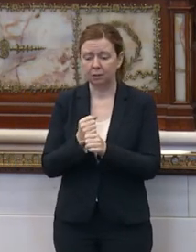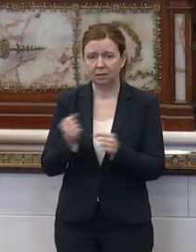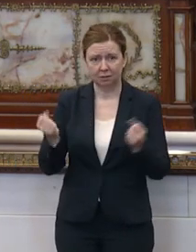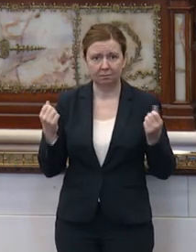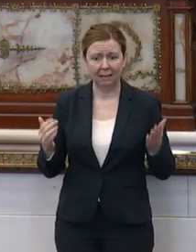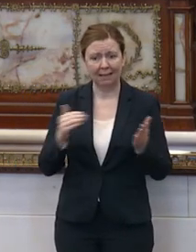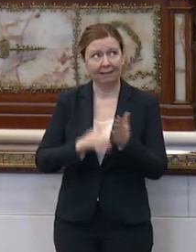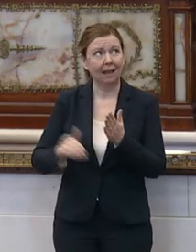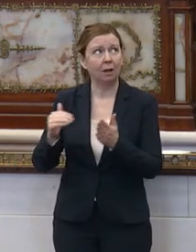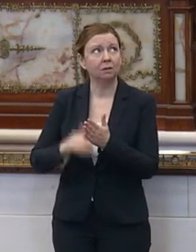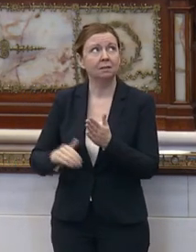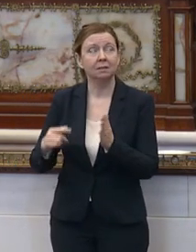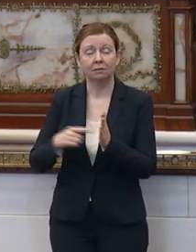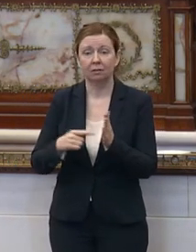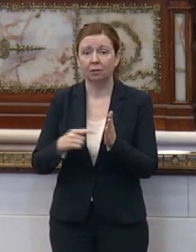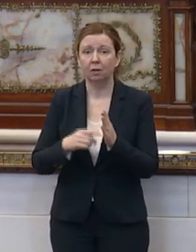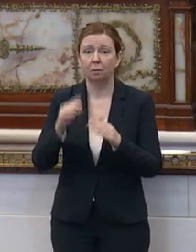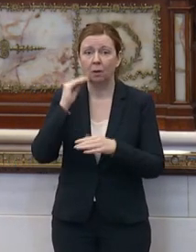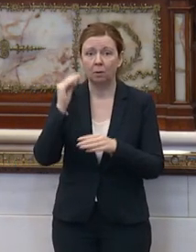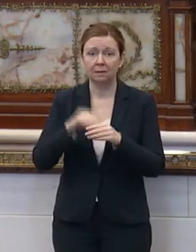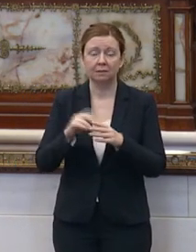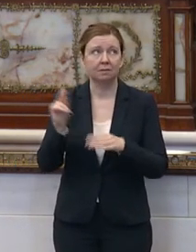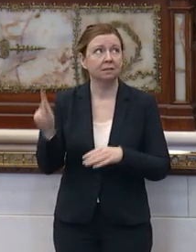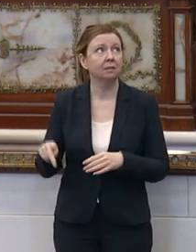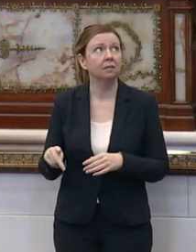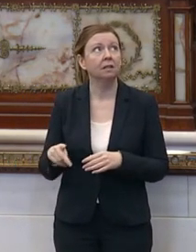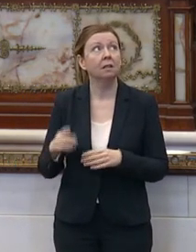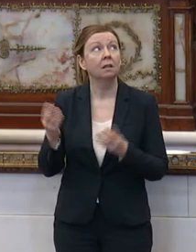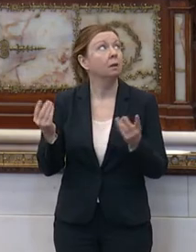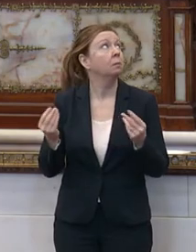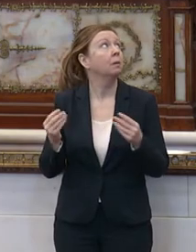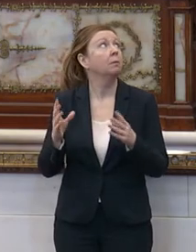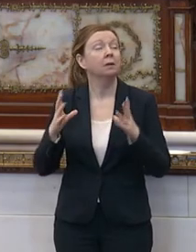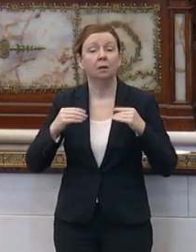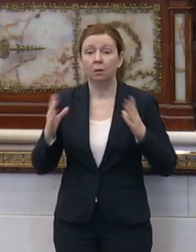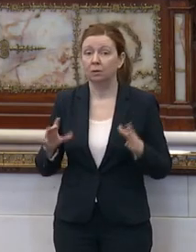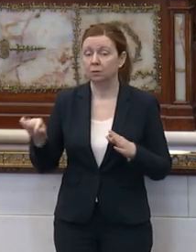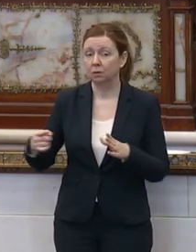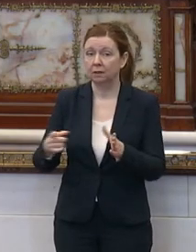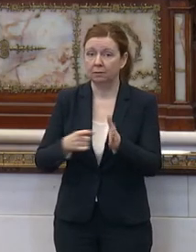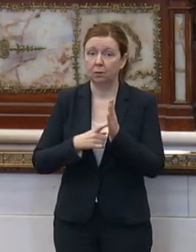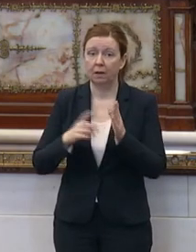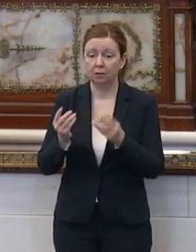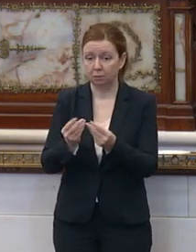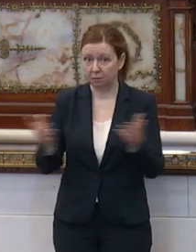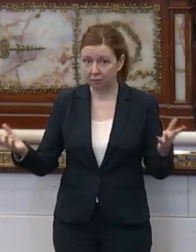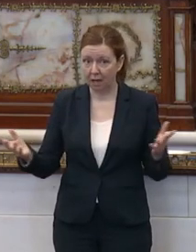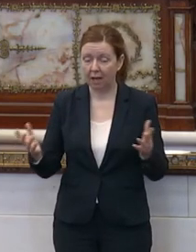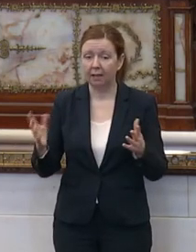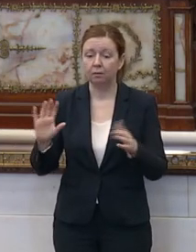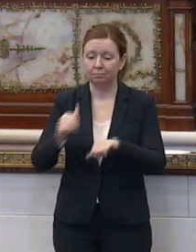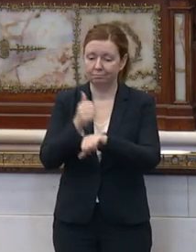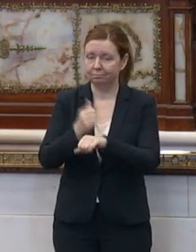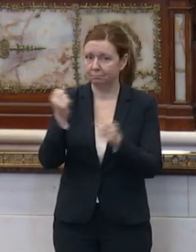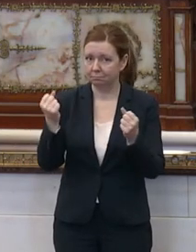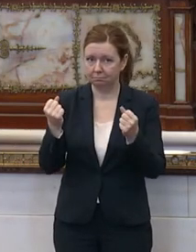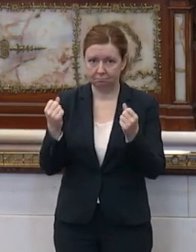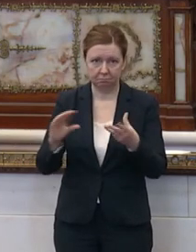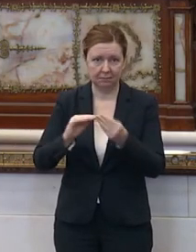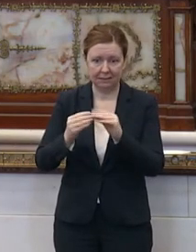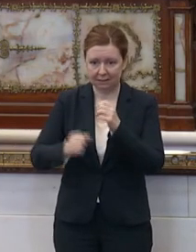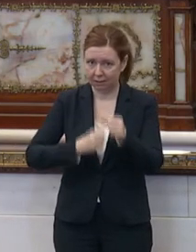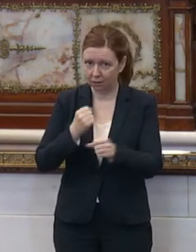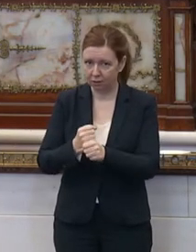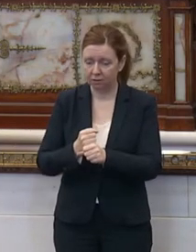of many thousands of affordable homes in Philadelphia, property owners are only required to provide these units for a set number of years,